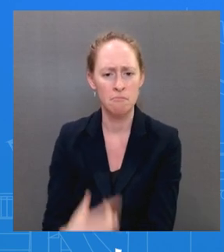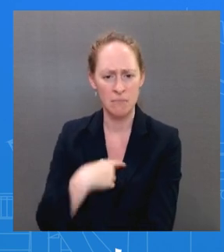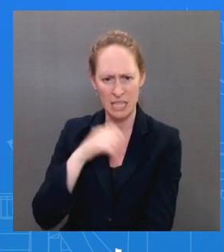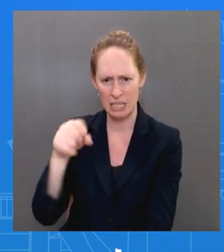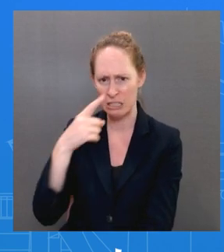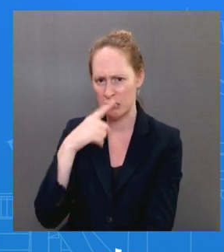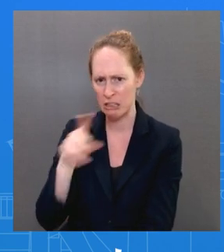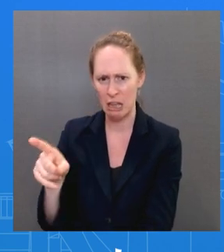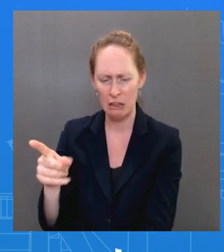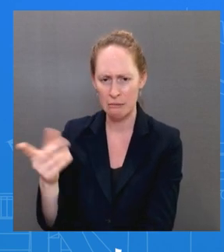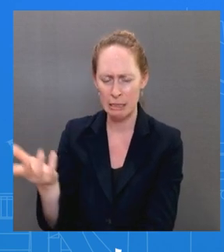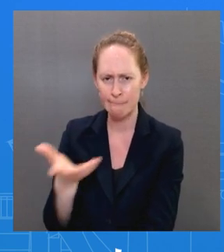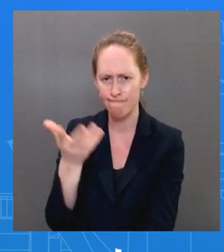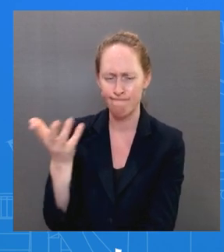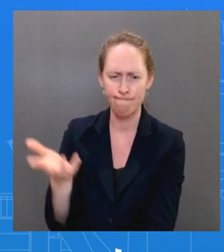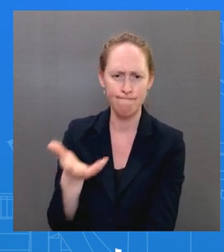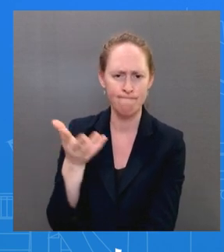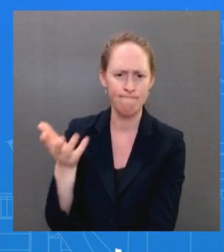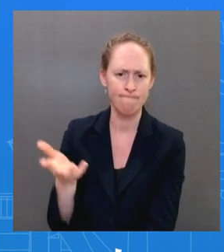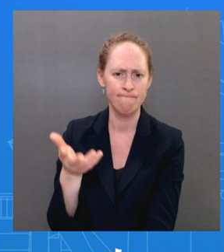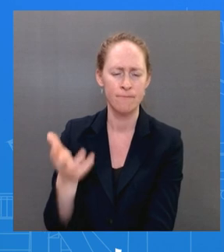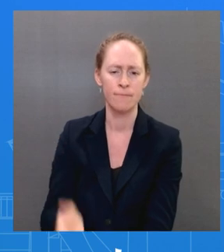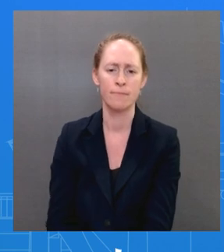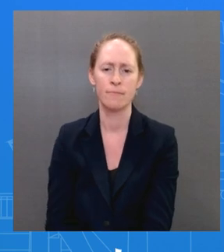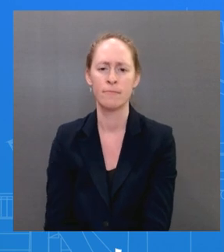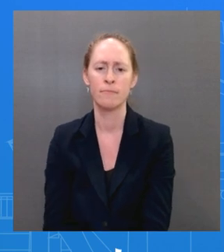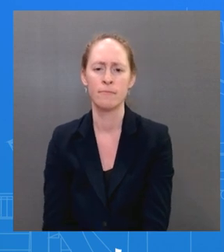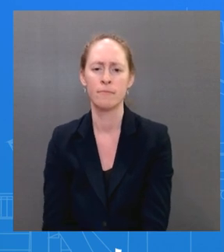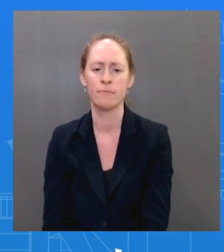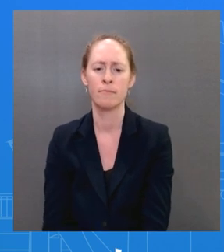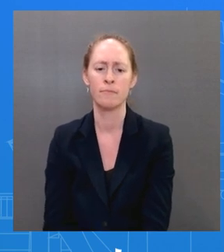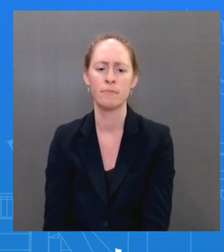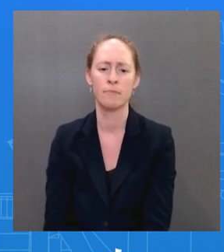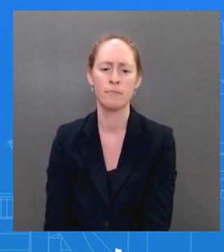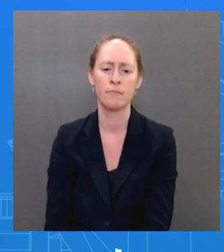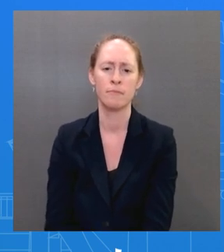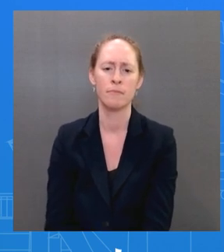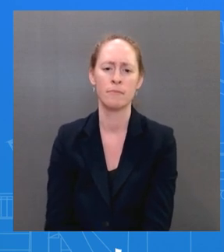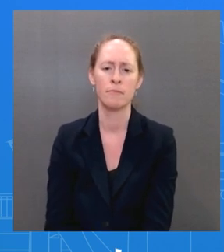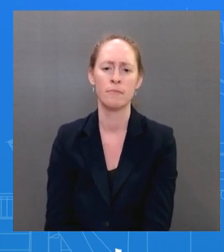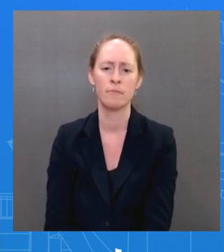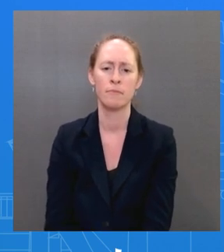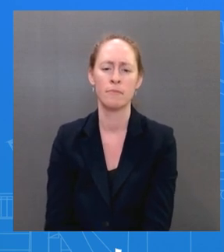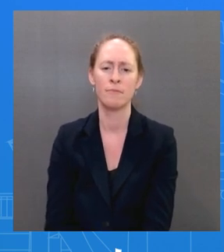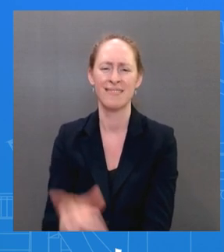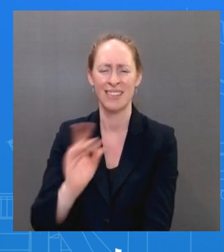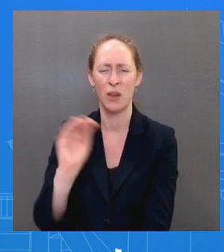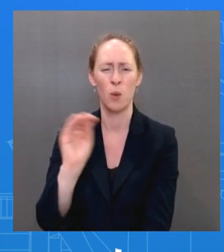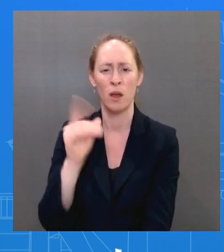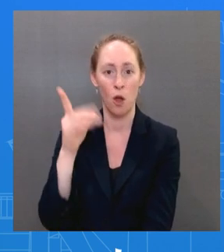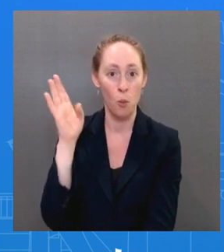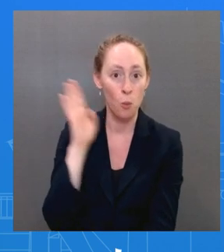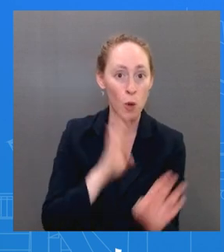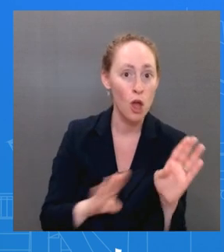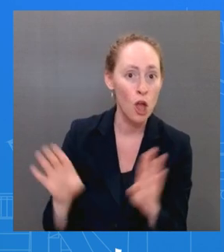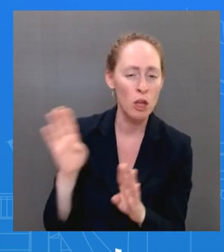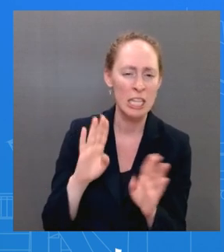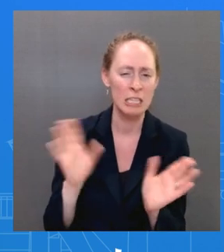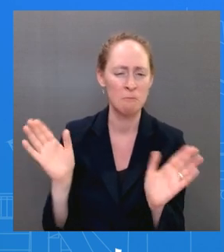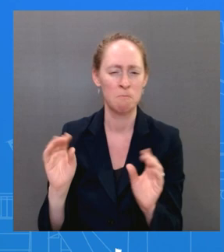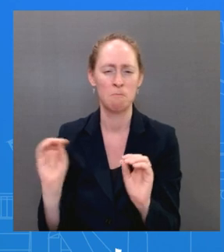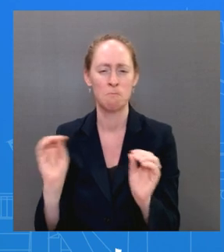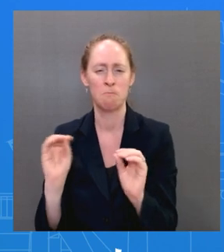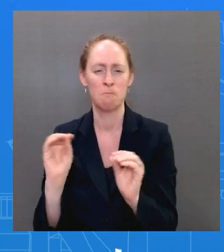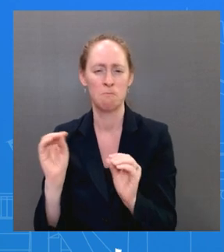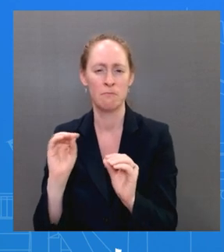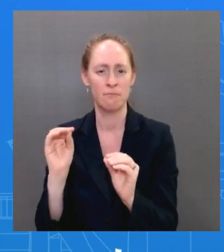What I will say is that there's never been any concern about his oxygen. His oxygen levels have always been normal throughout the whole time that he's been infected